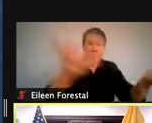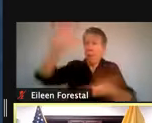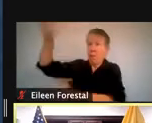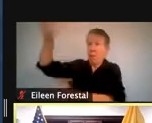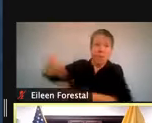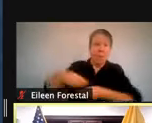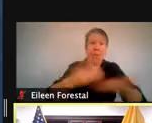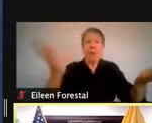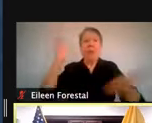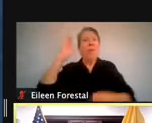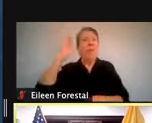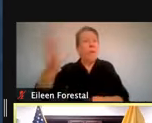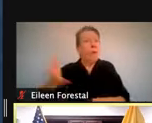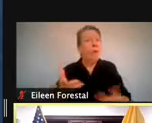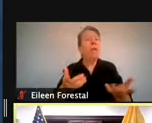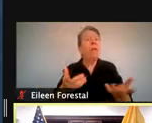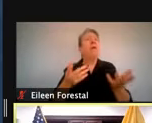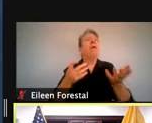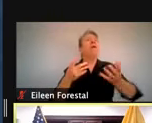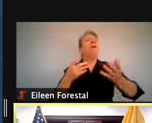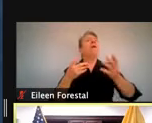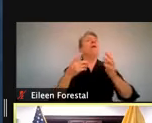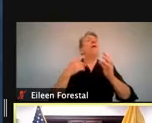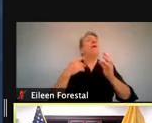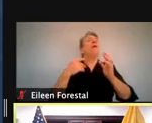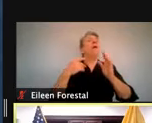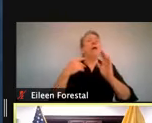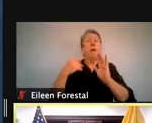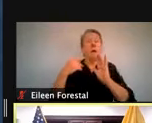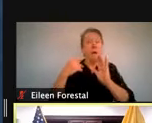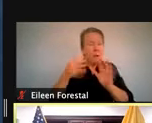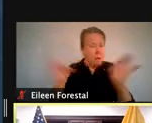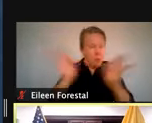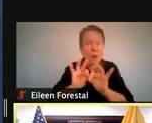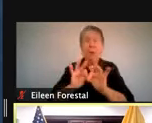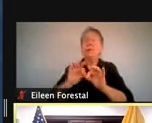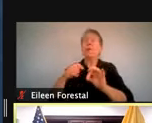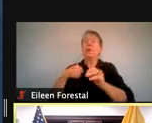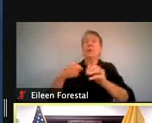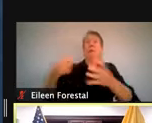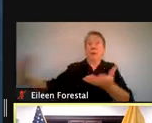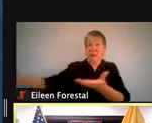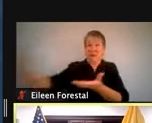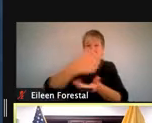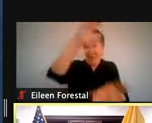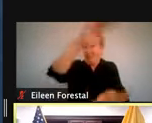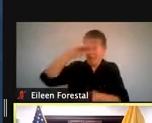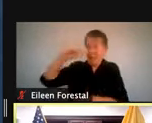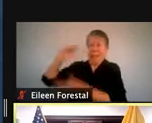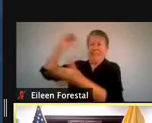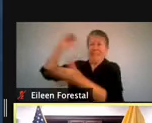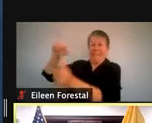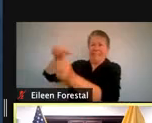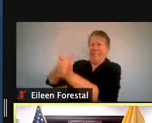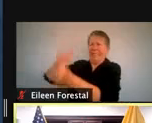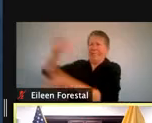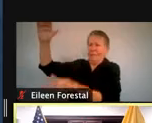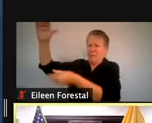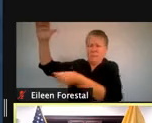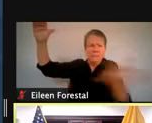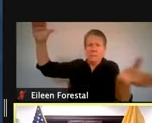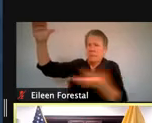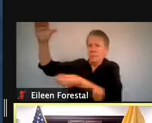stockpile we need to prevent a repeat of the spring when we were fighting to get every available piece. So today we thought